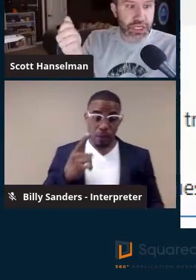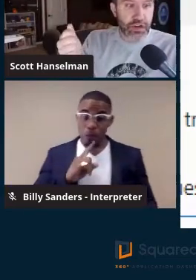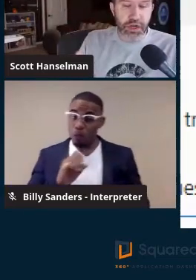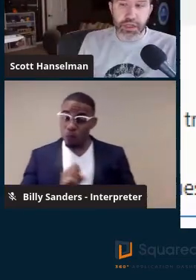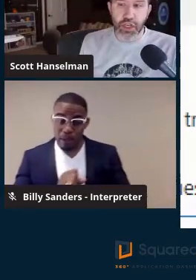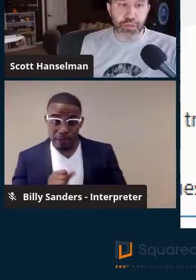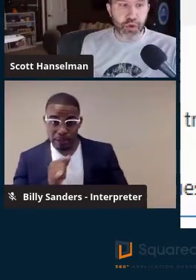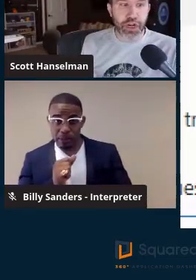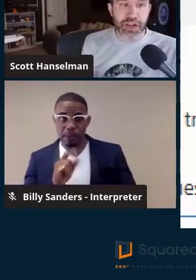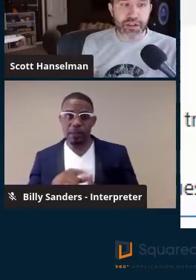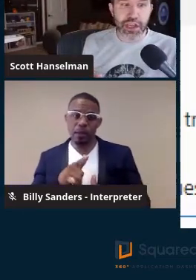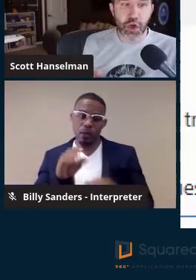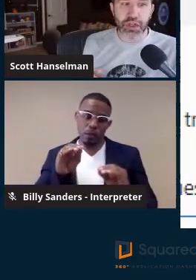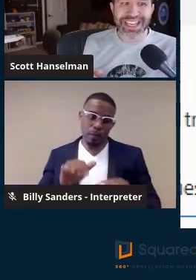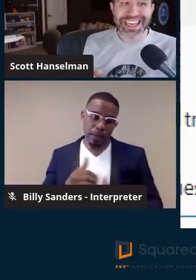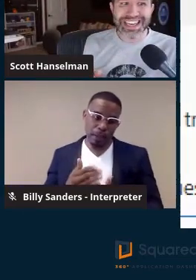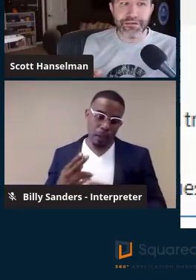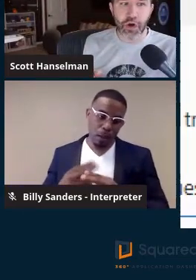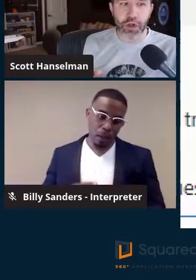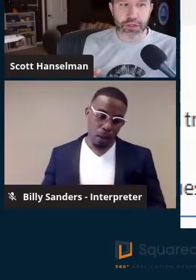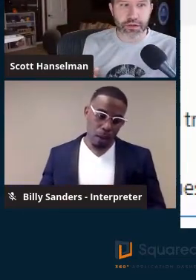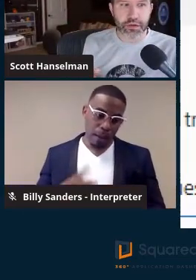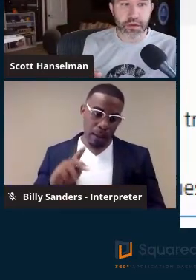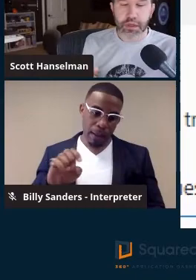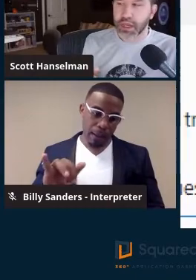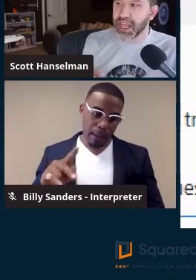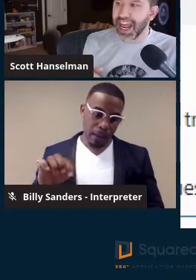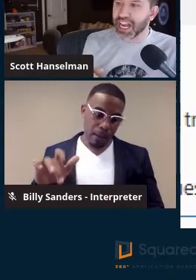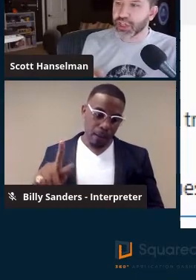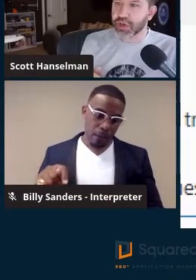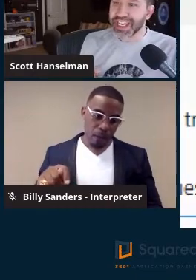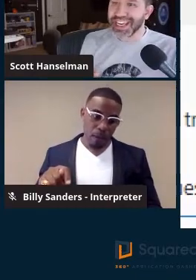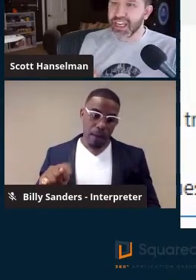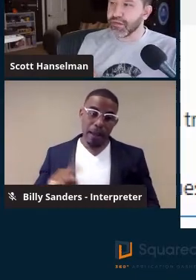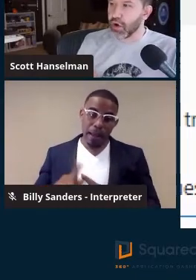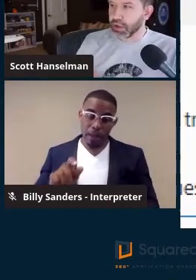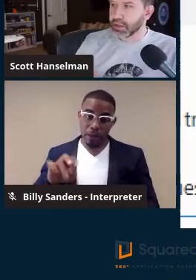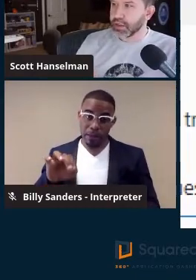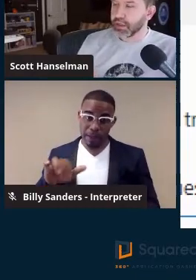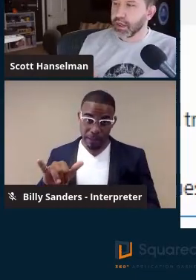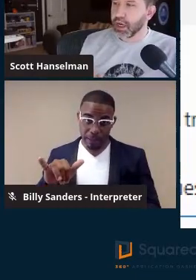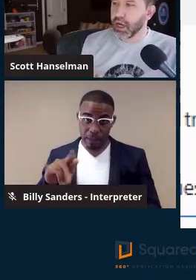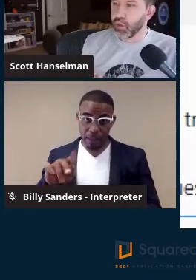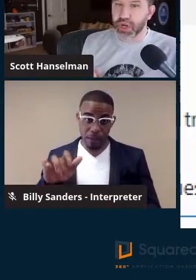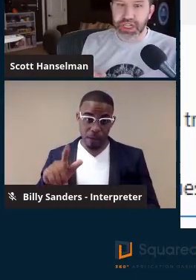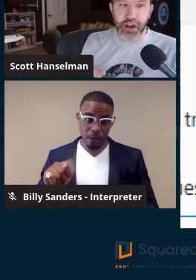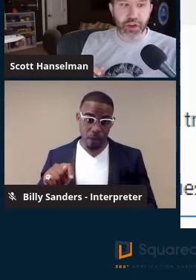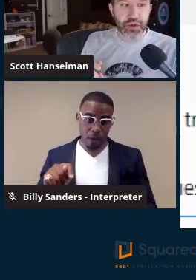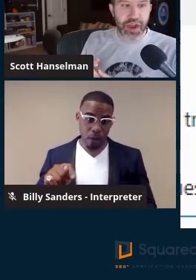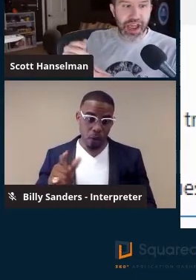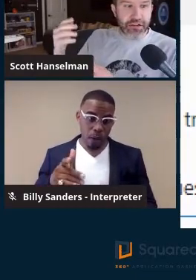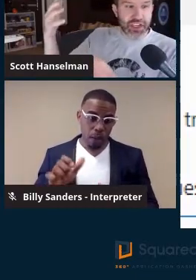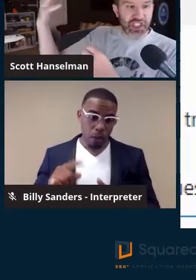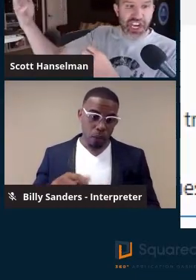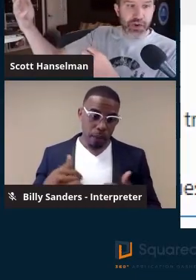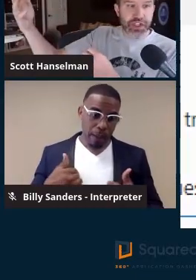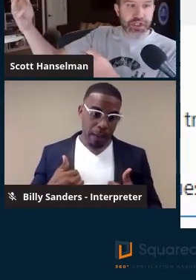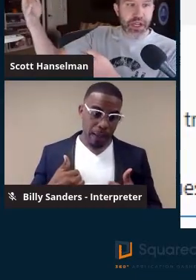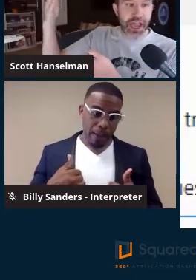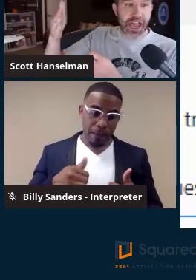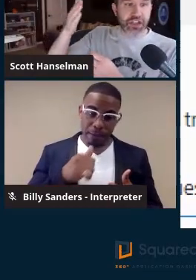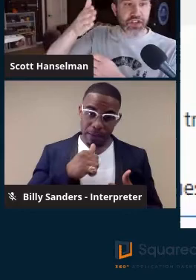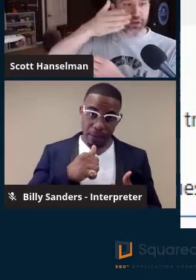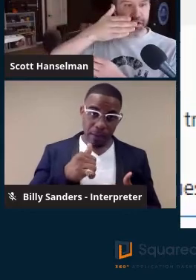really secret, then you put it in a thing called Key Vault. And Azure Key Vault would allow you to have